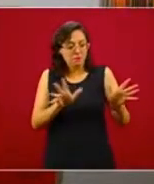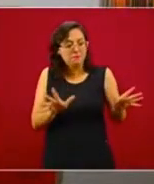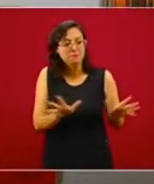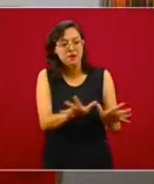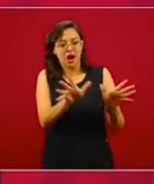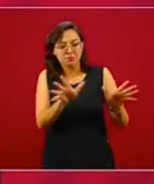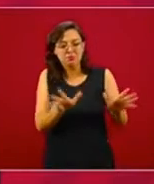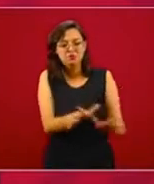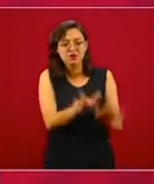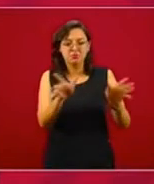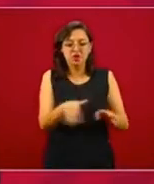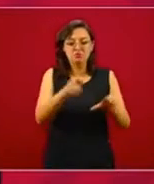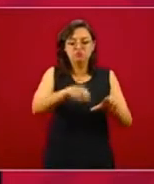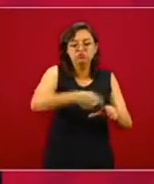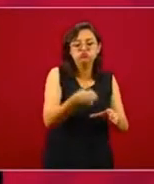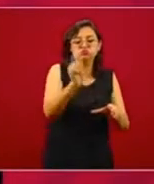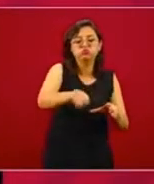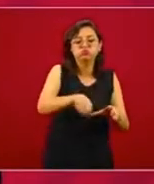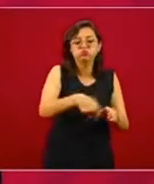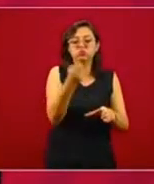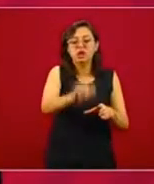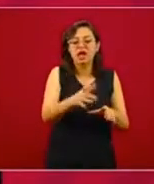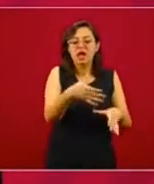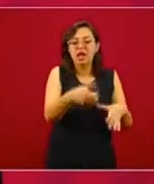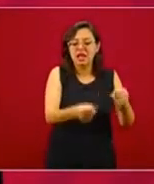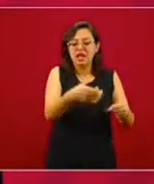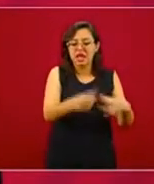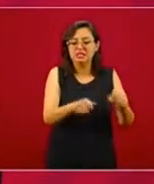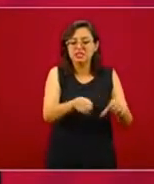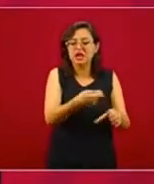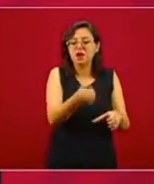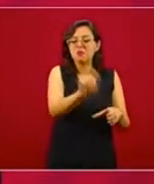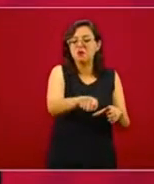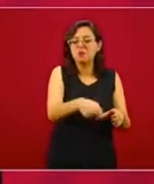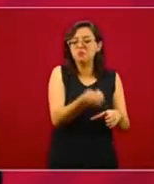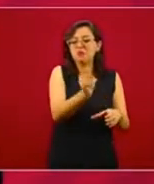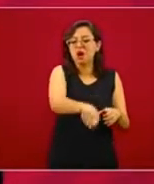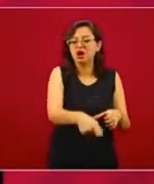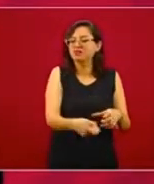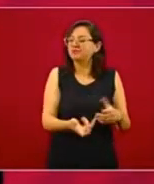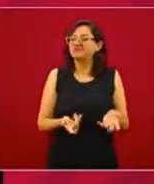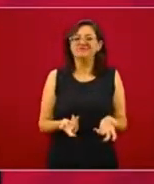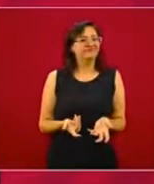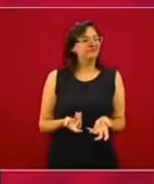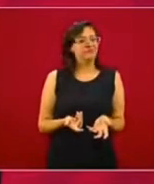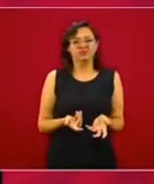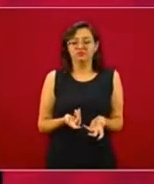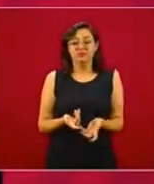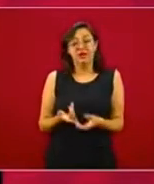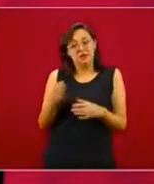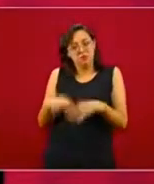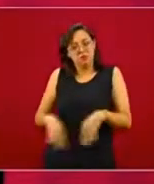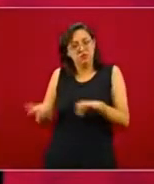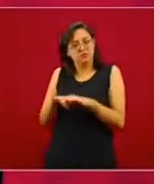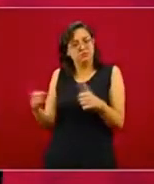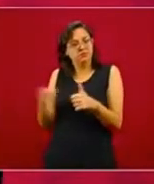WHO in order to promote less